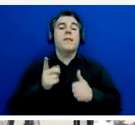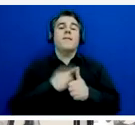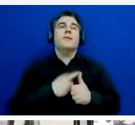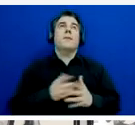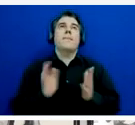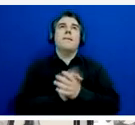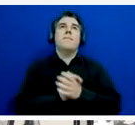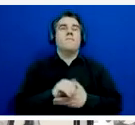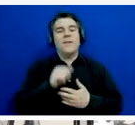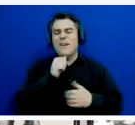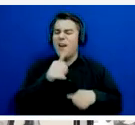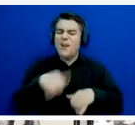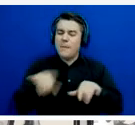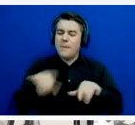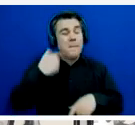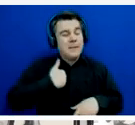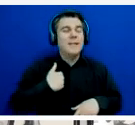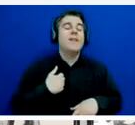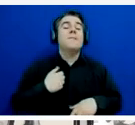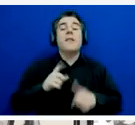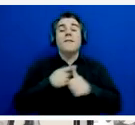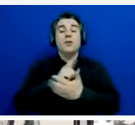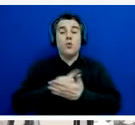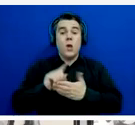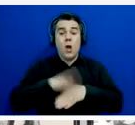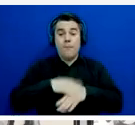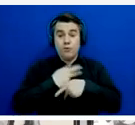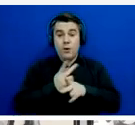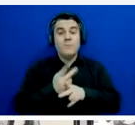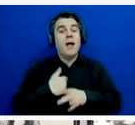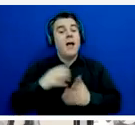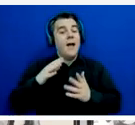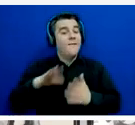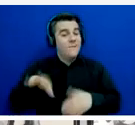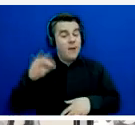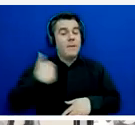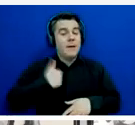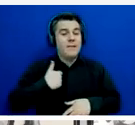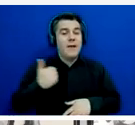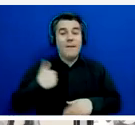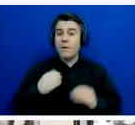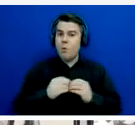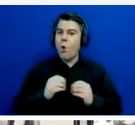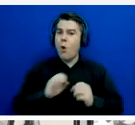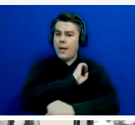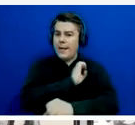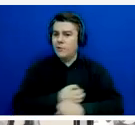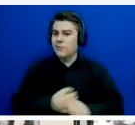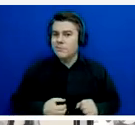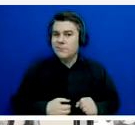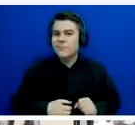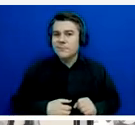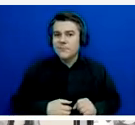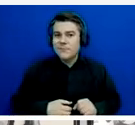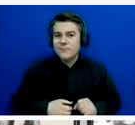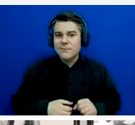This isn't common, but for me, the first week on the products, I found out that I was having more energy. I was very